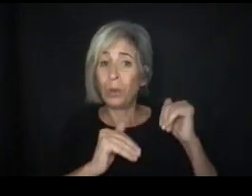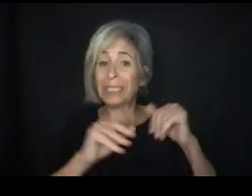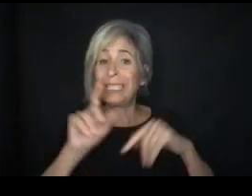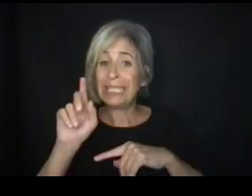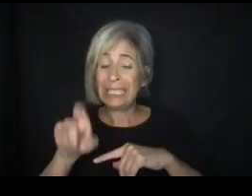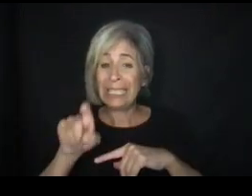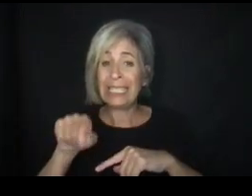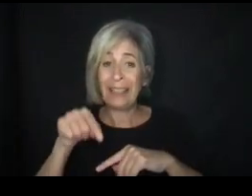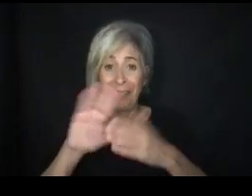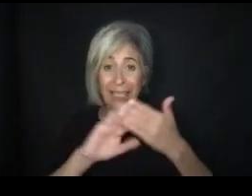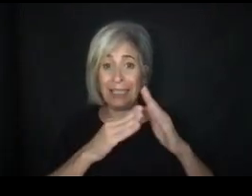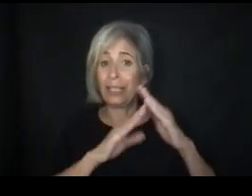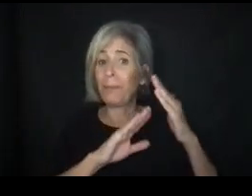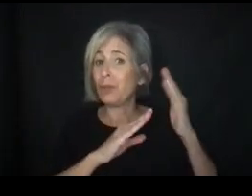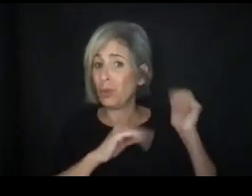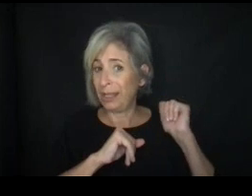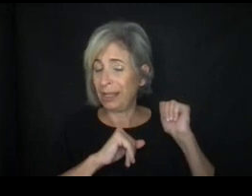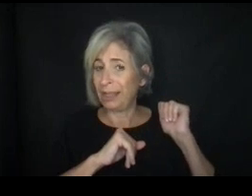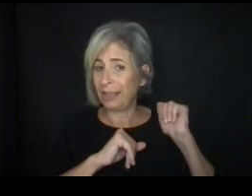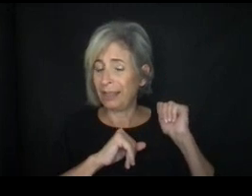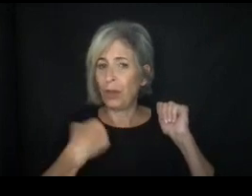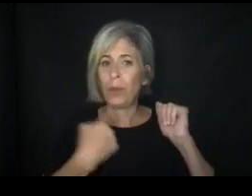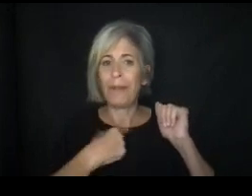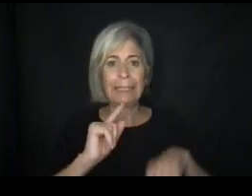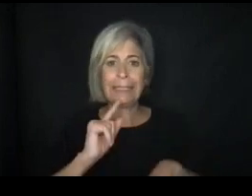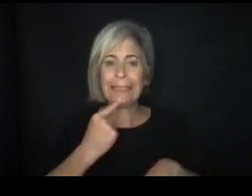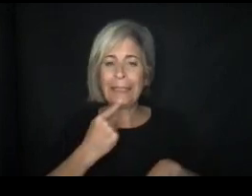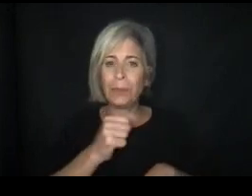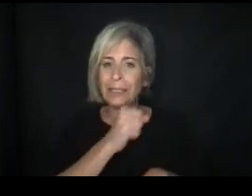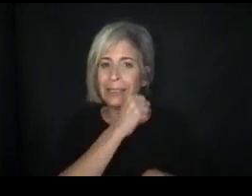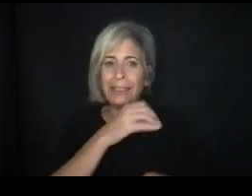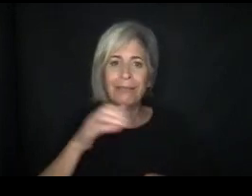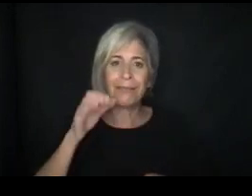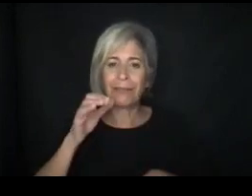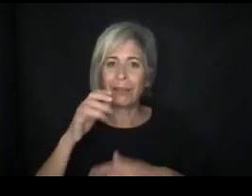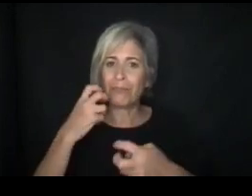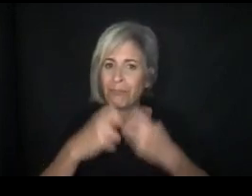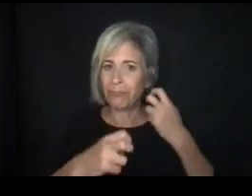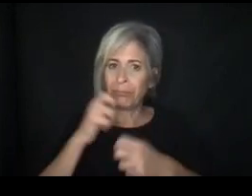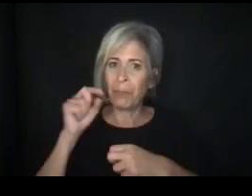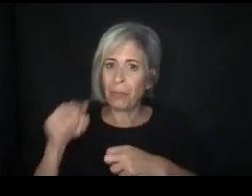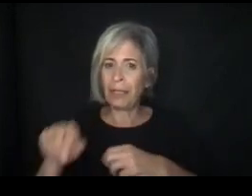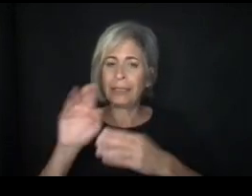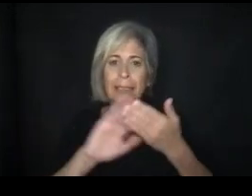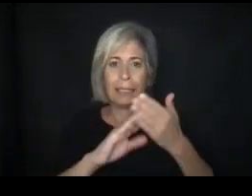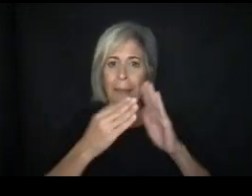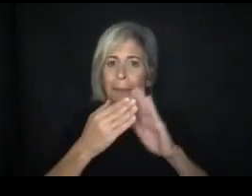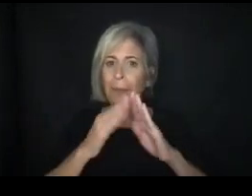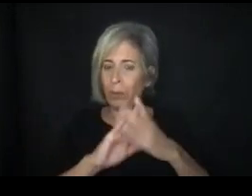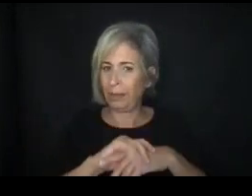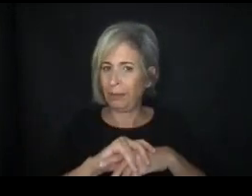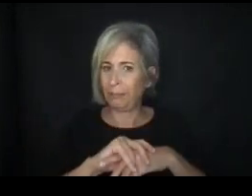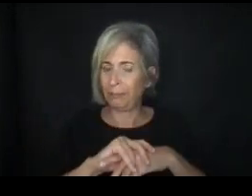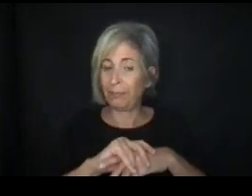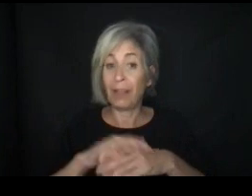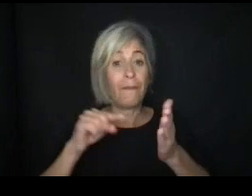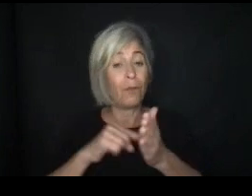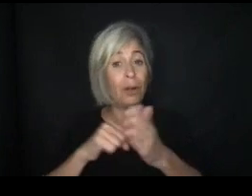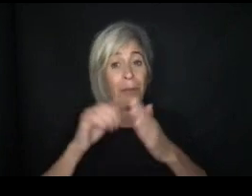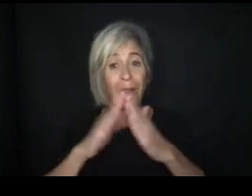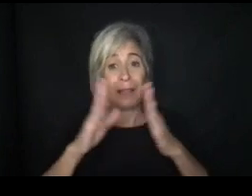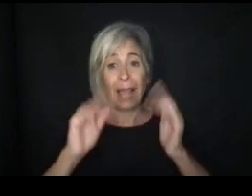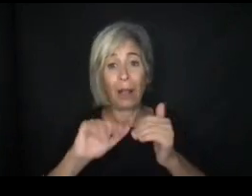this community. We have a serious senior housing crisis in this community. There is an affordable housing